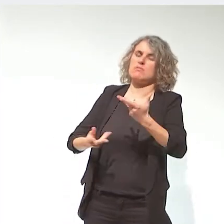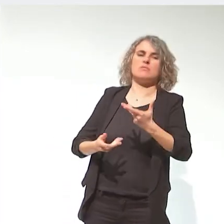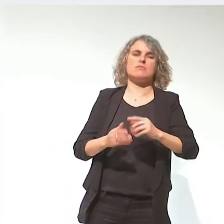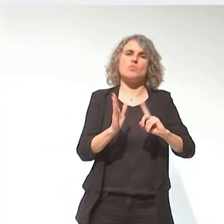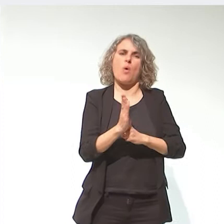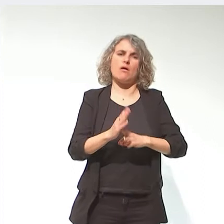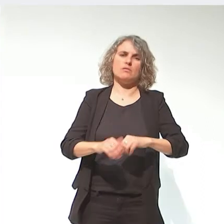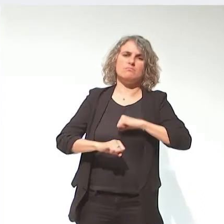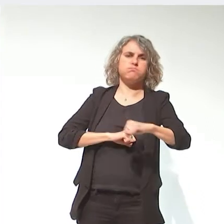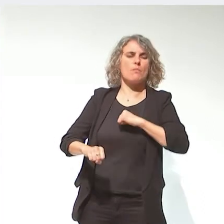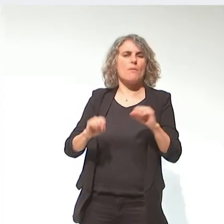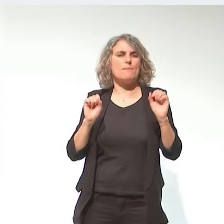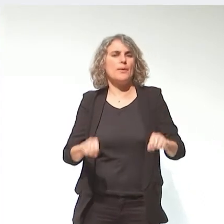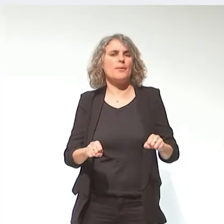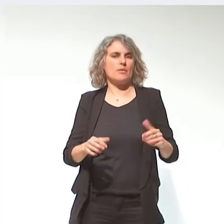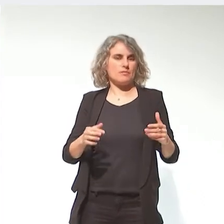Female disabled